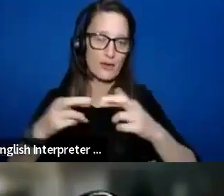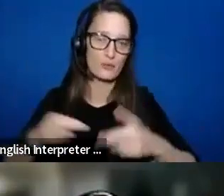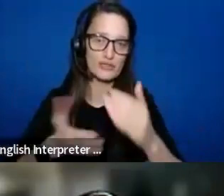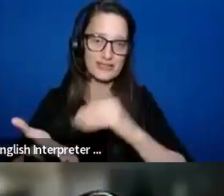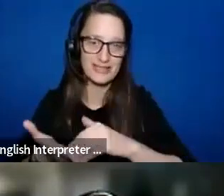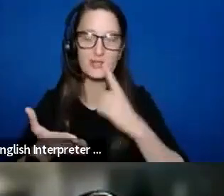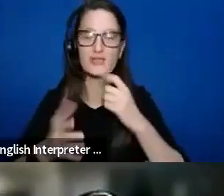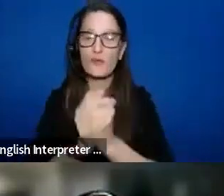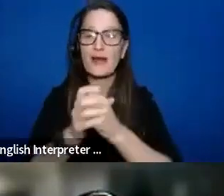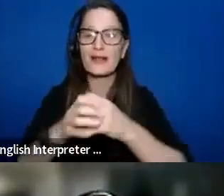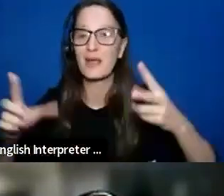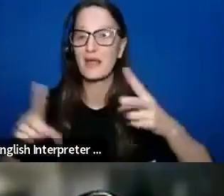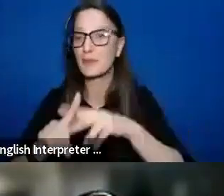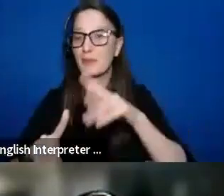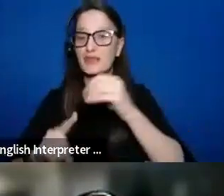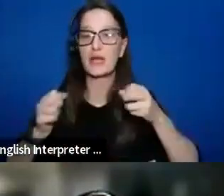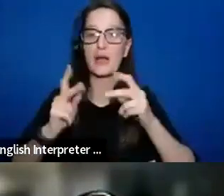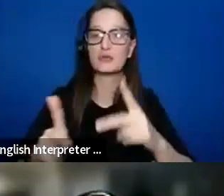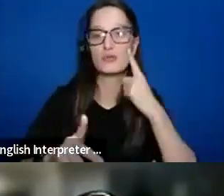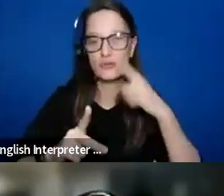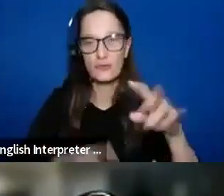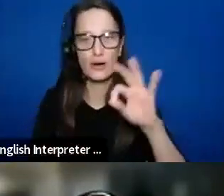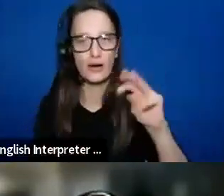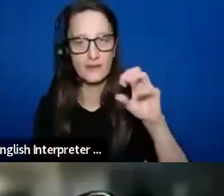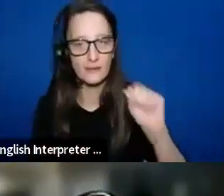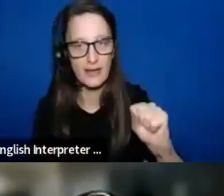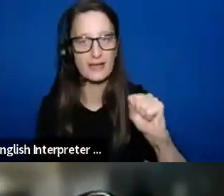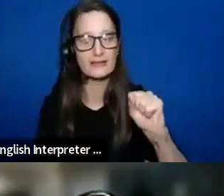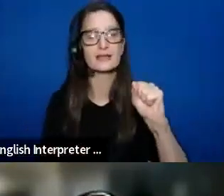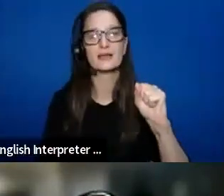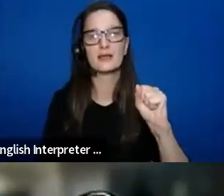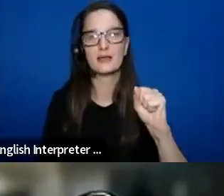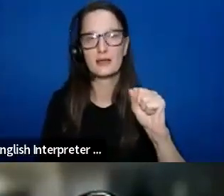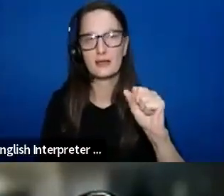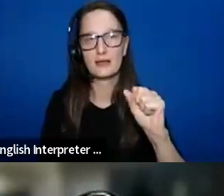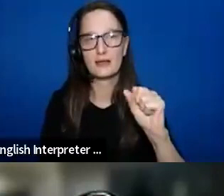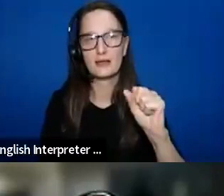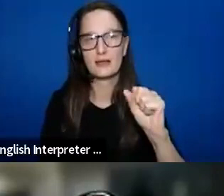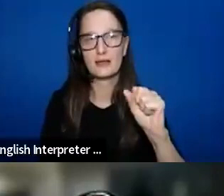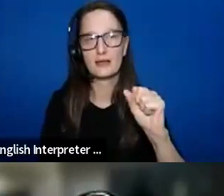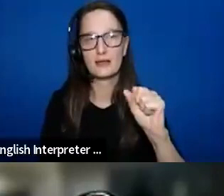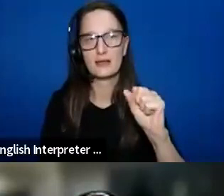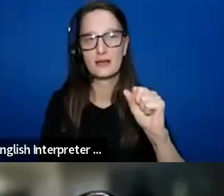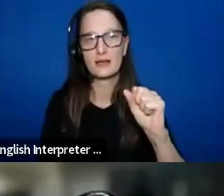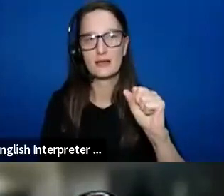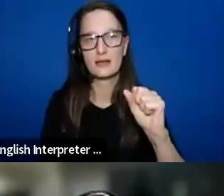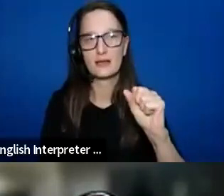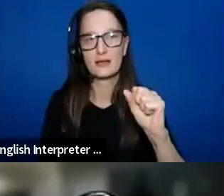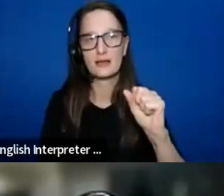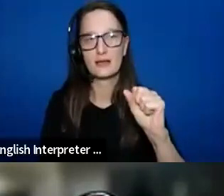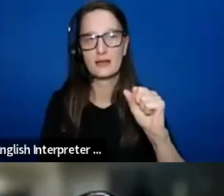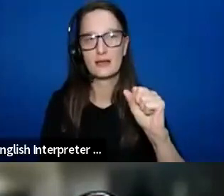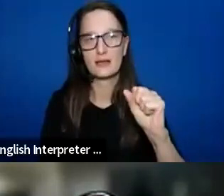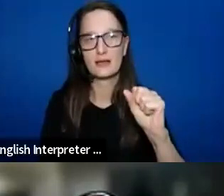and opportunities for FMSs for clients at those regional centers. So that is where we're at, and we're very excited